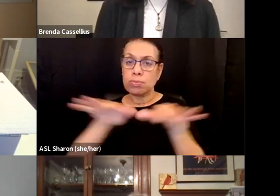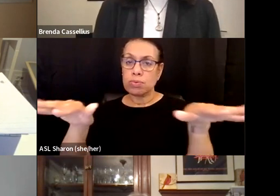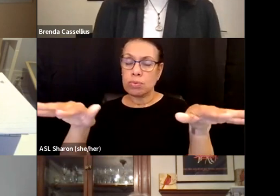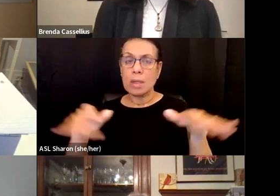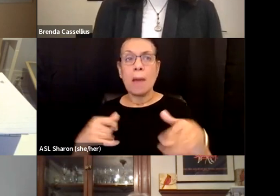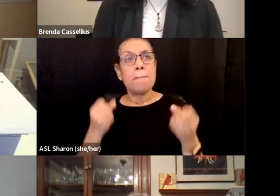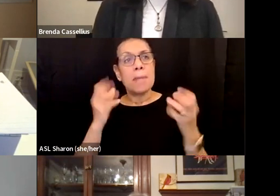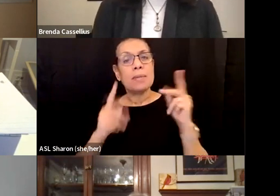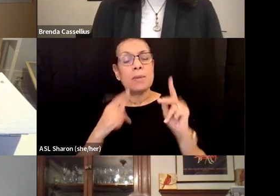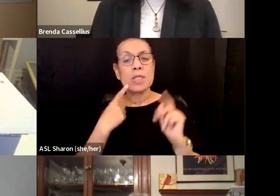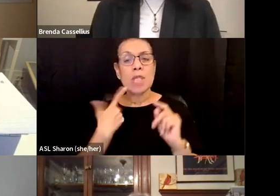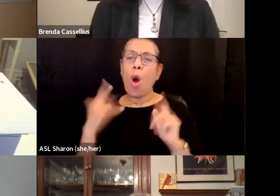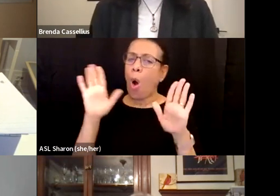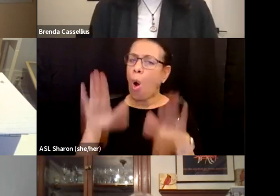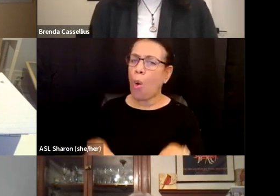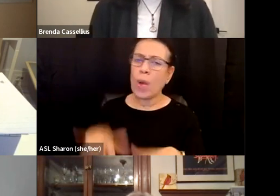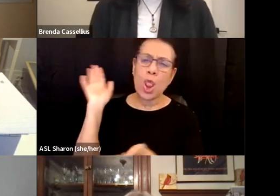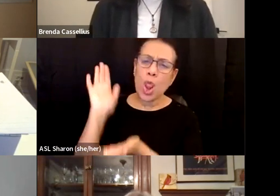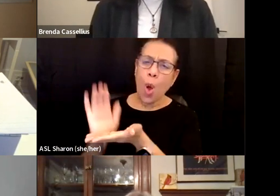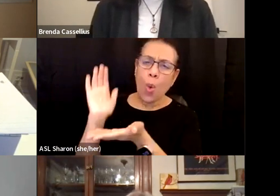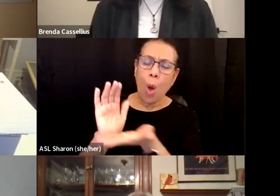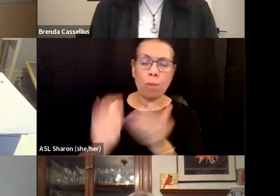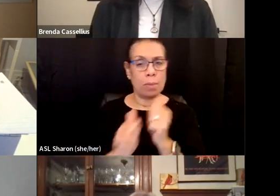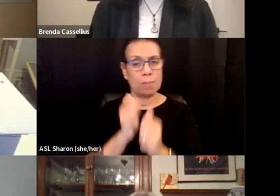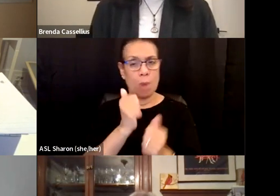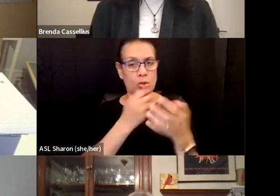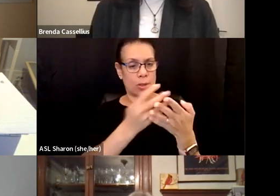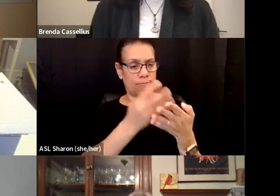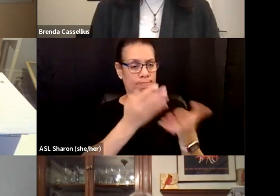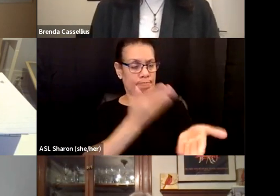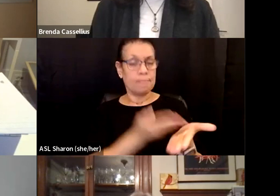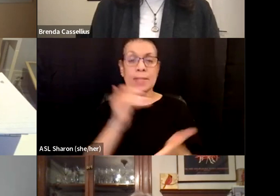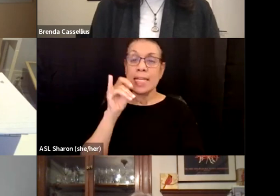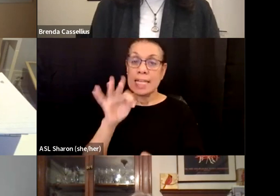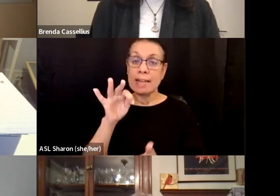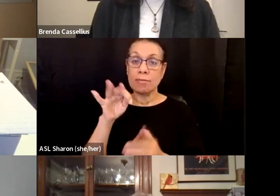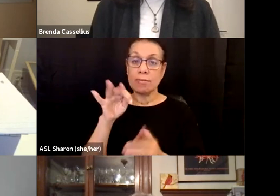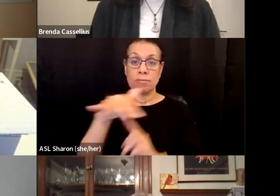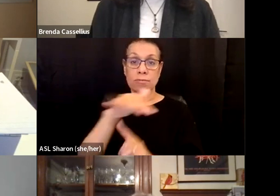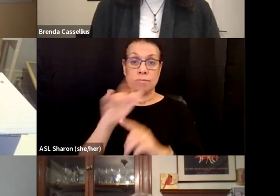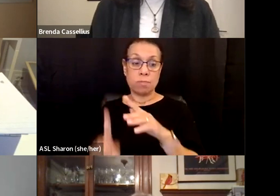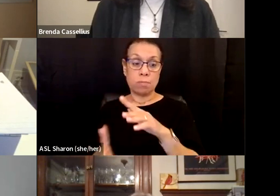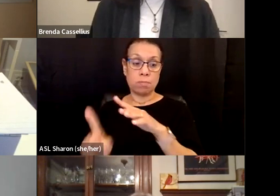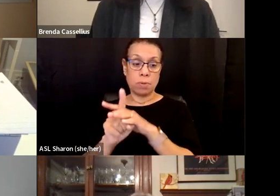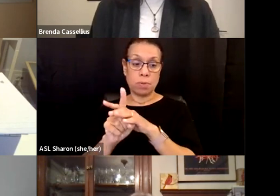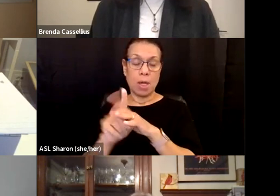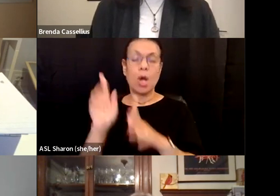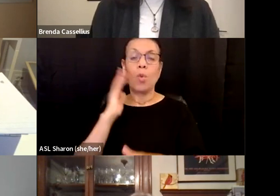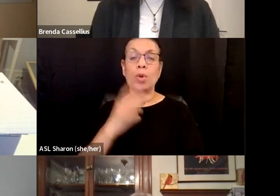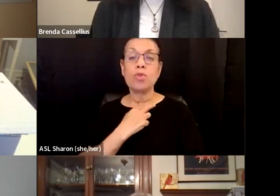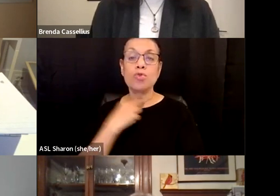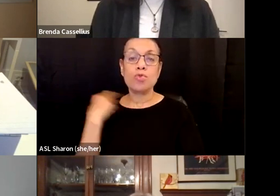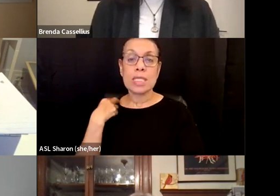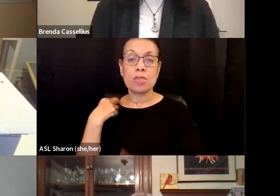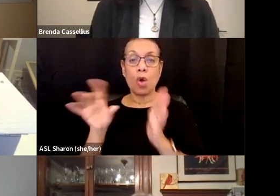myths about low school transmission most studies show that if the elements of a layered approach are in place the risk of school